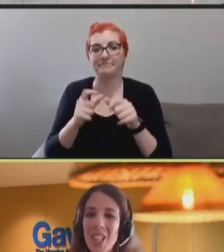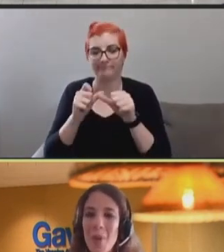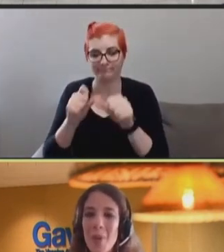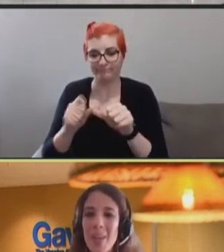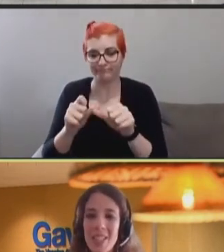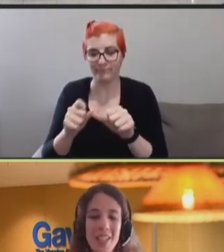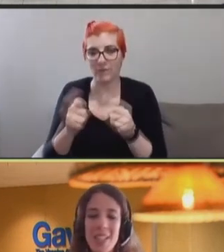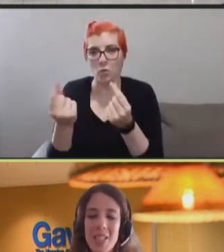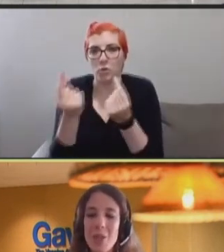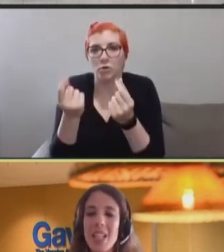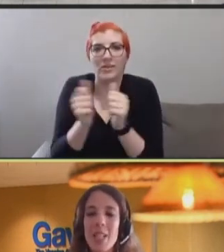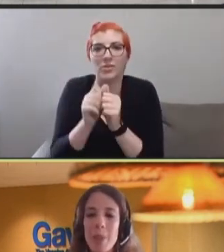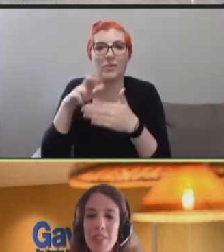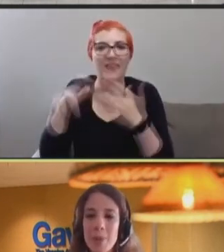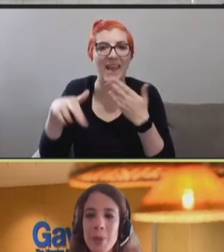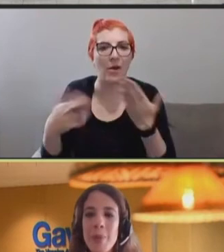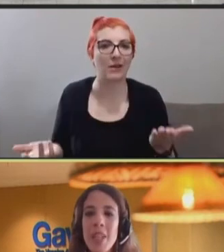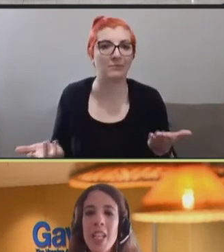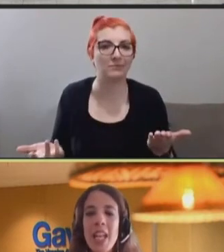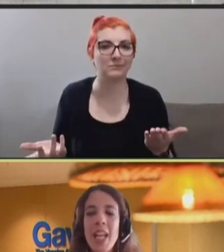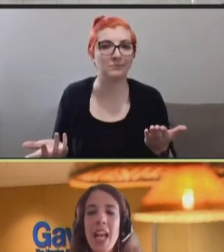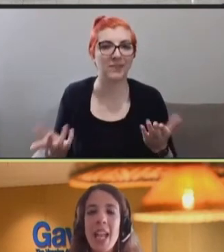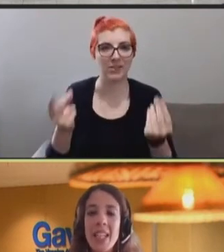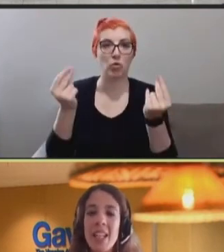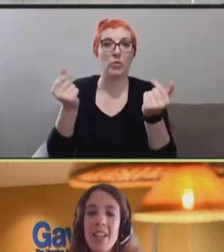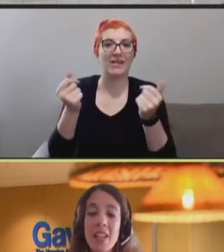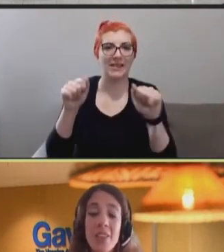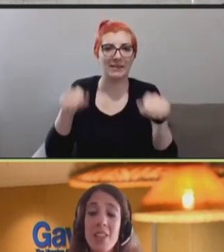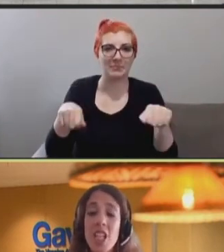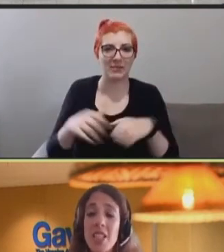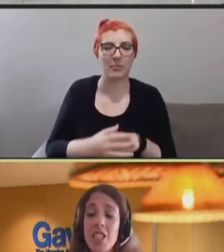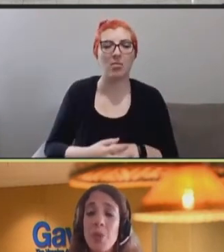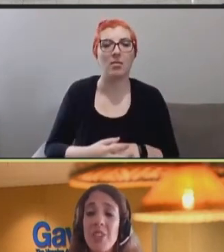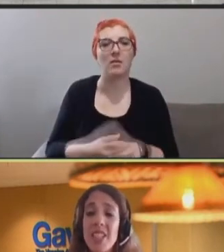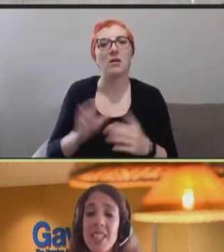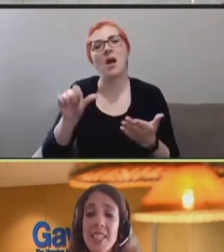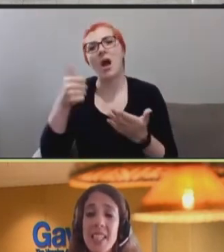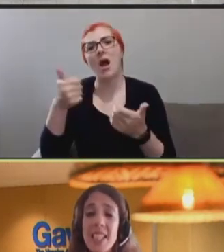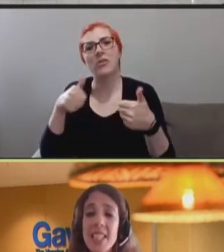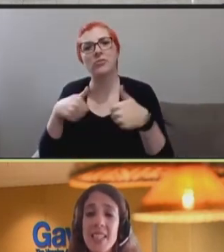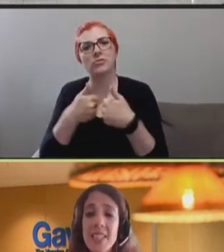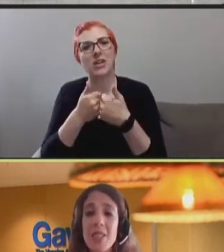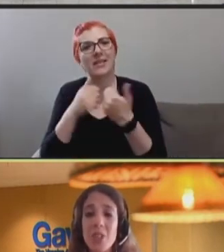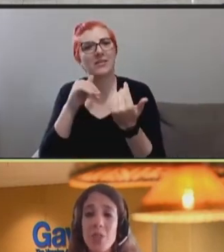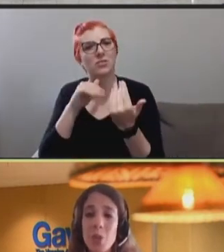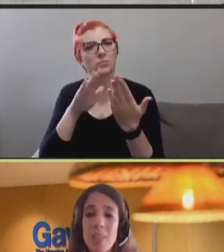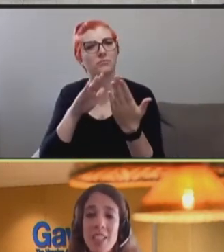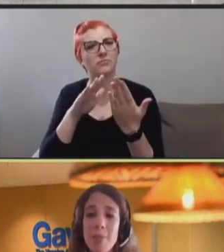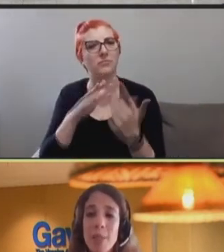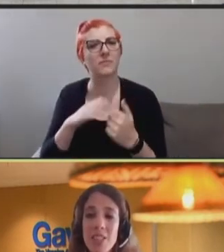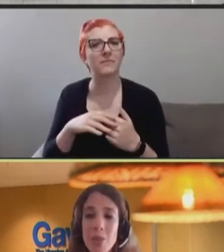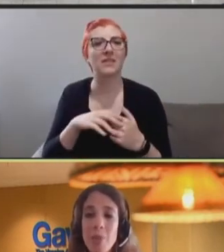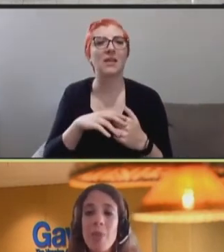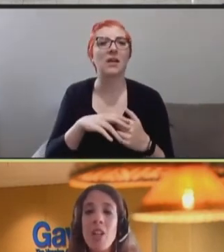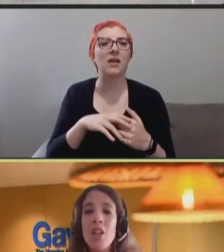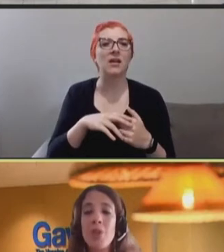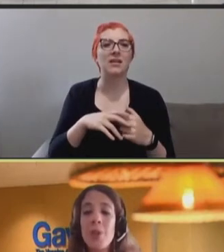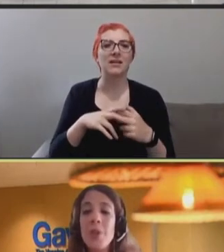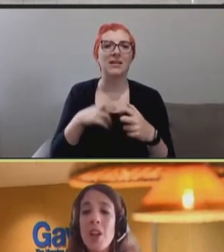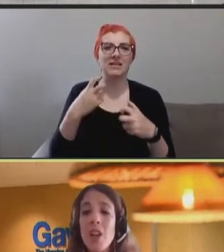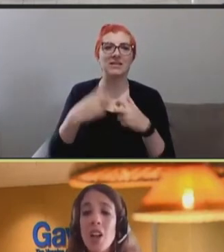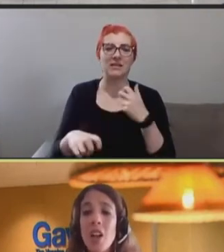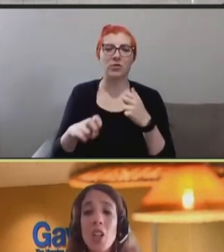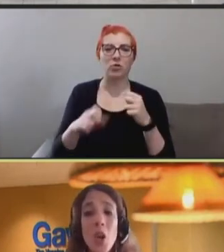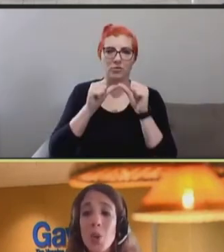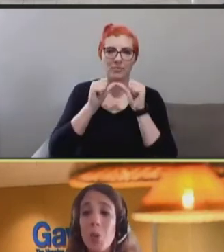the outcome as quickly as possible. And then another challenge that we face is that it is difficult to maintain momentum